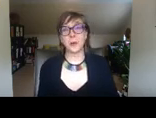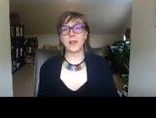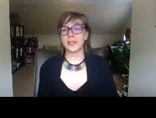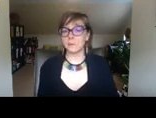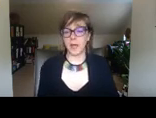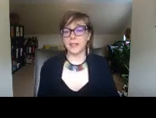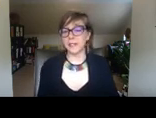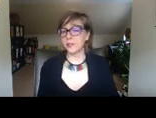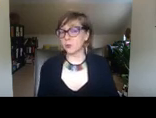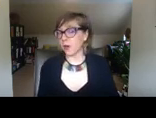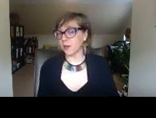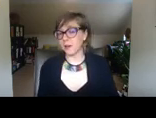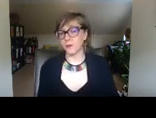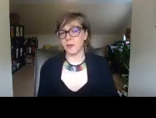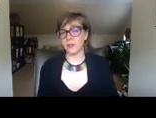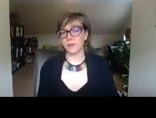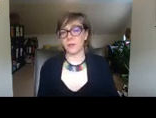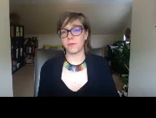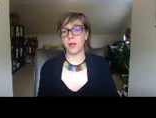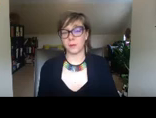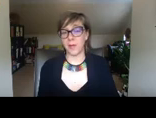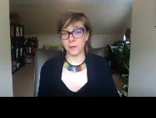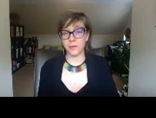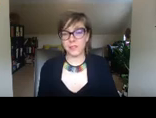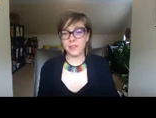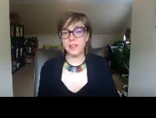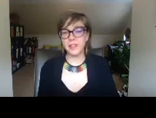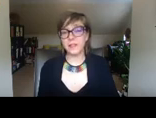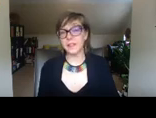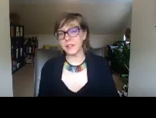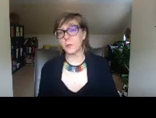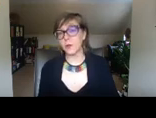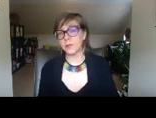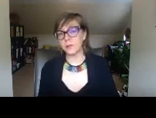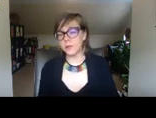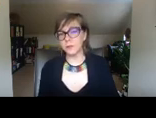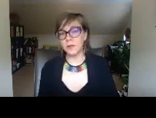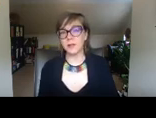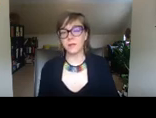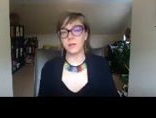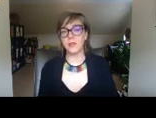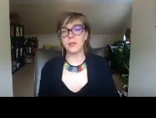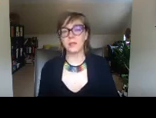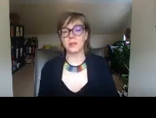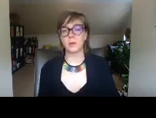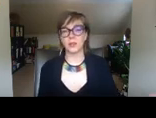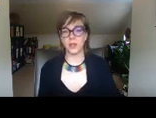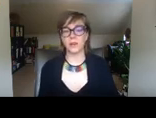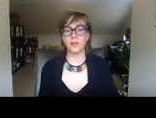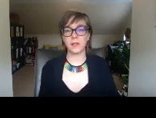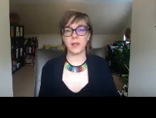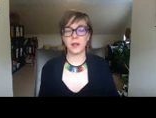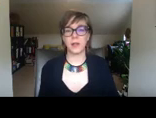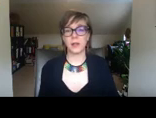And you know, I did try to get information from from other facilities, and they didn't want to give me any information. They didn't want to